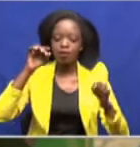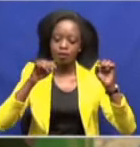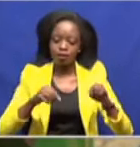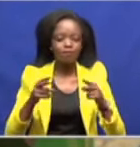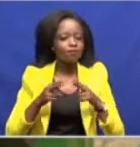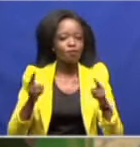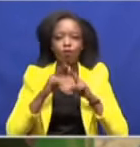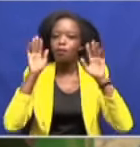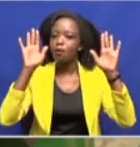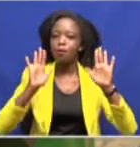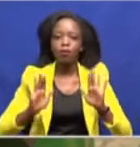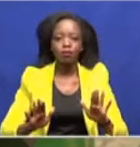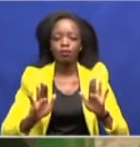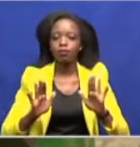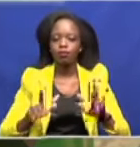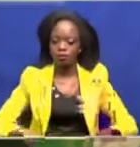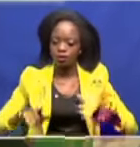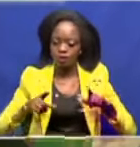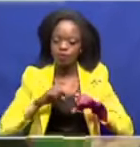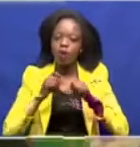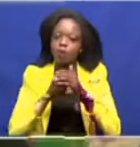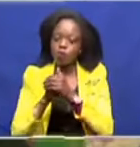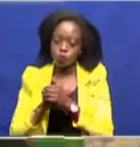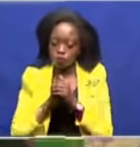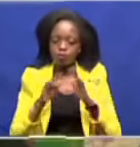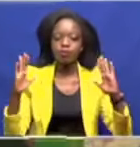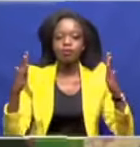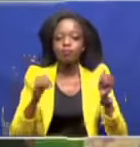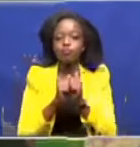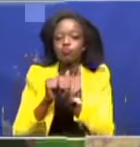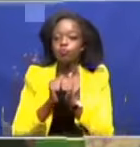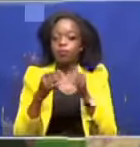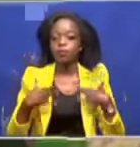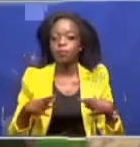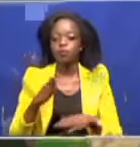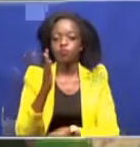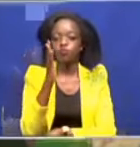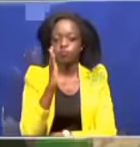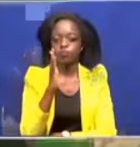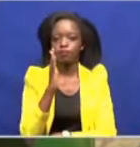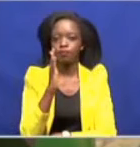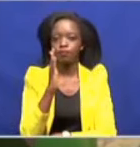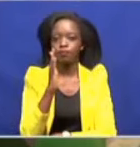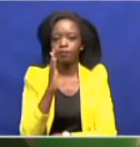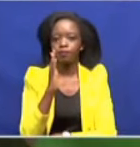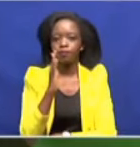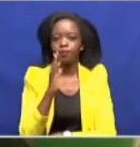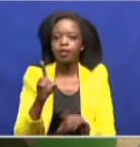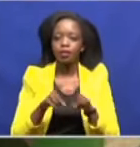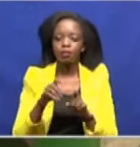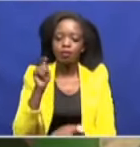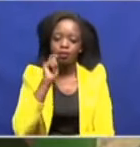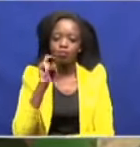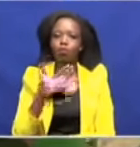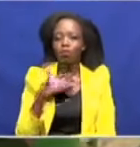very important part of our life as we worship and celebrate together as a people of God. I was even tempted to